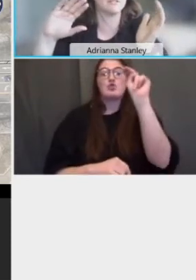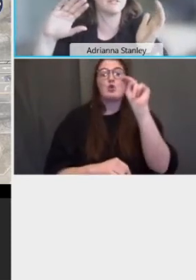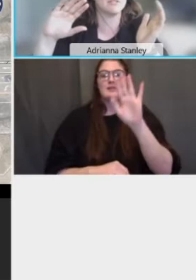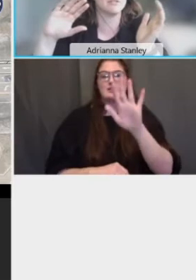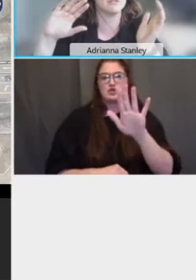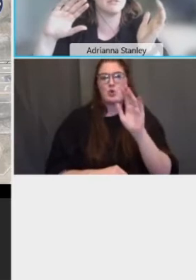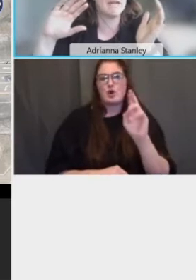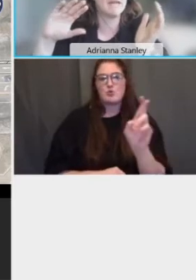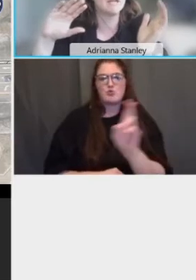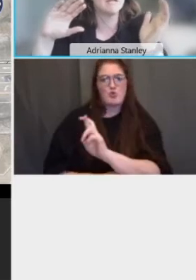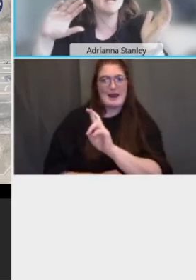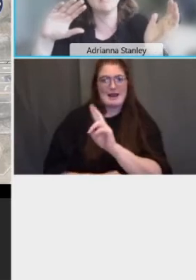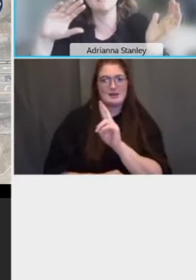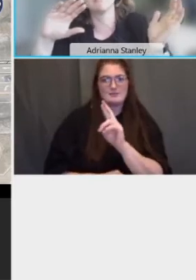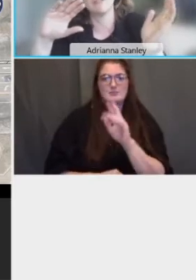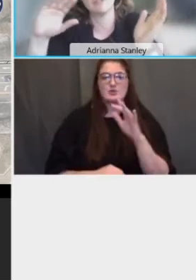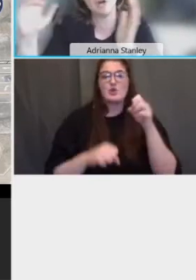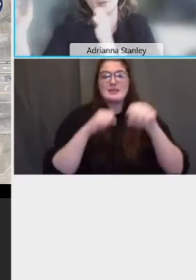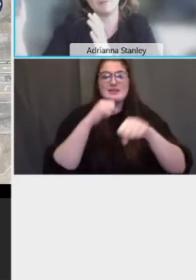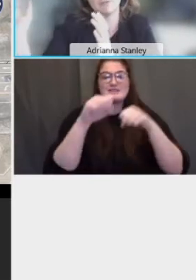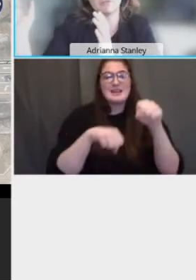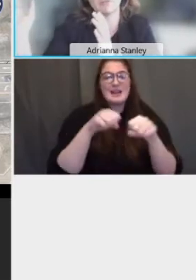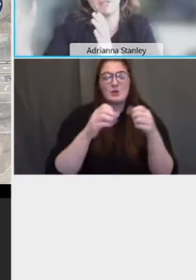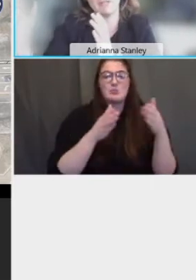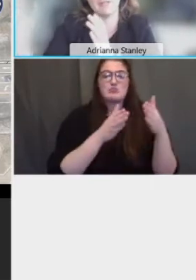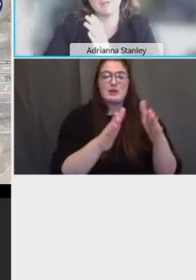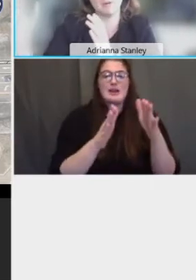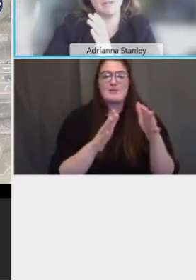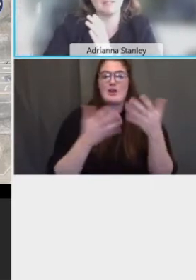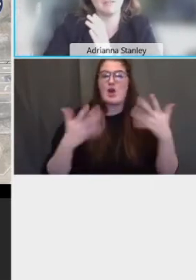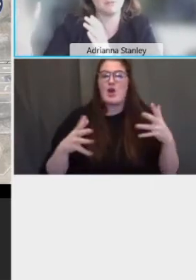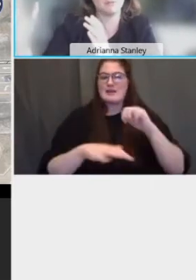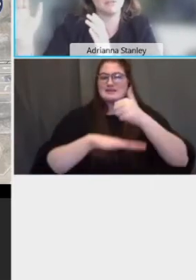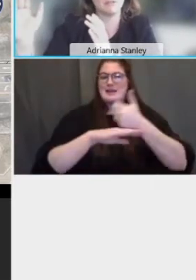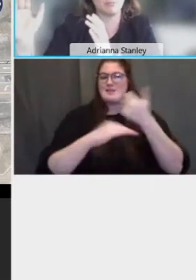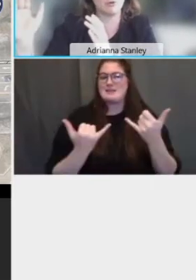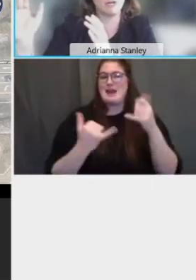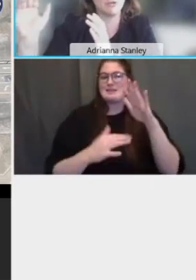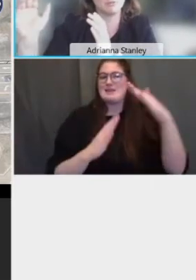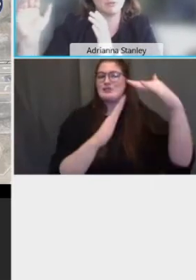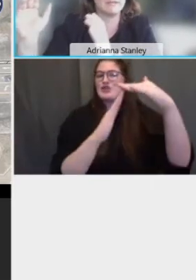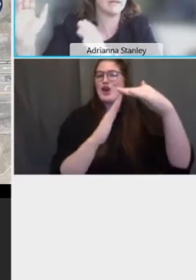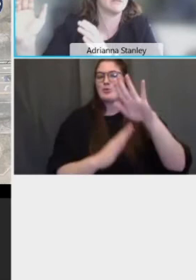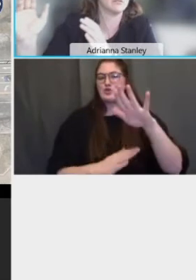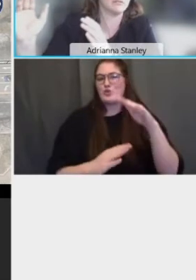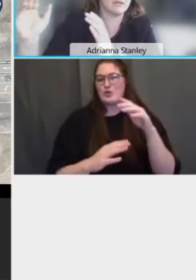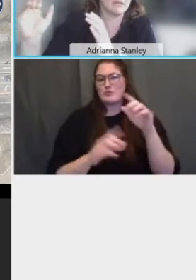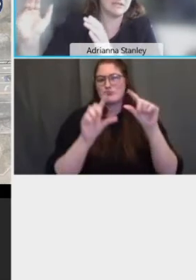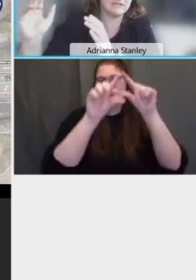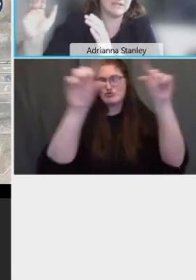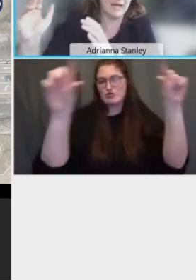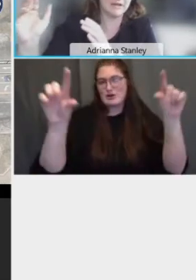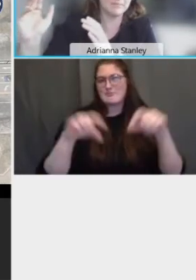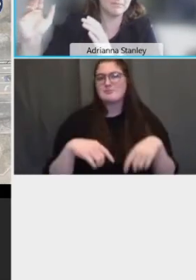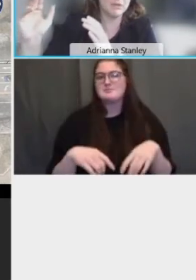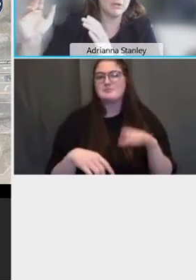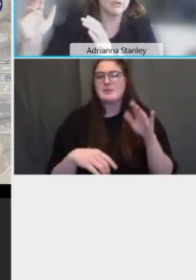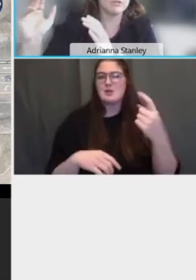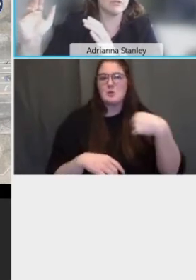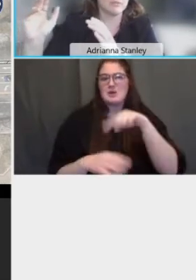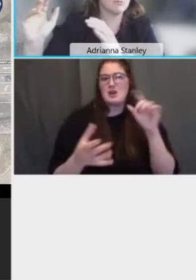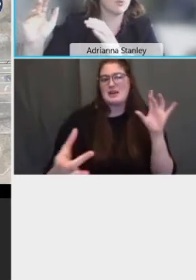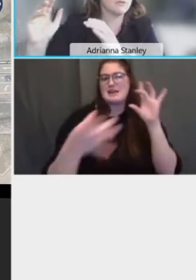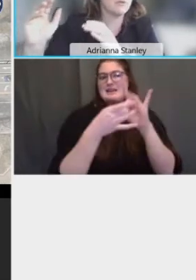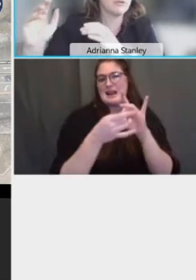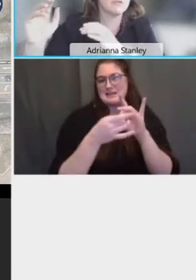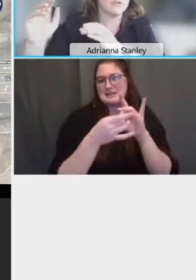already exists today is at the top of your screen, and that's why it's the terminus of our project. We're connecting directly into that.